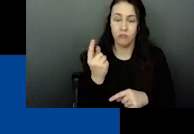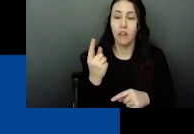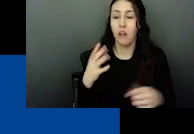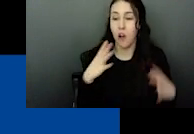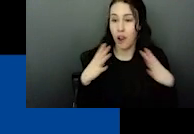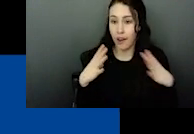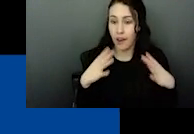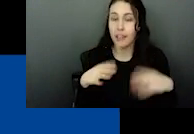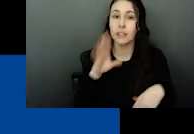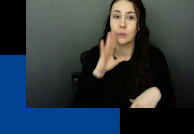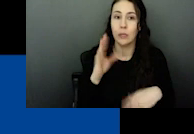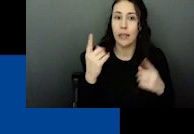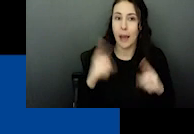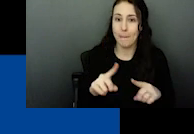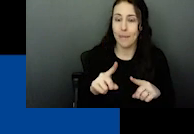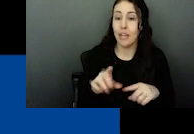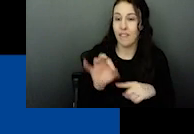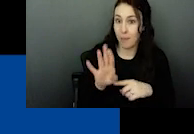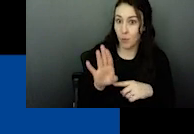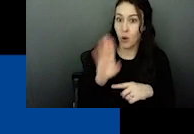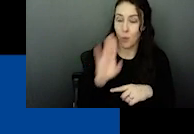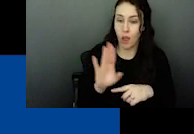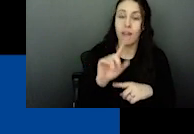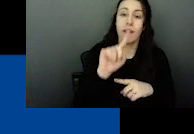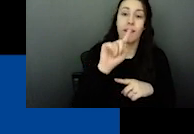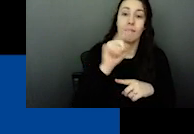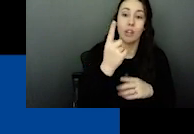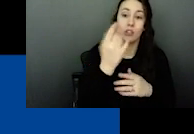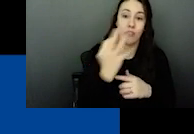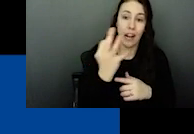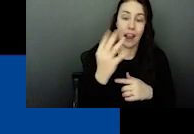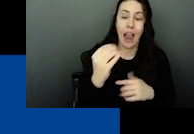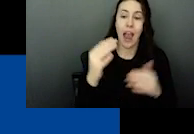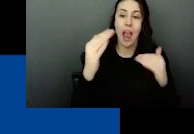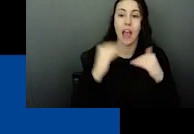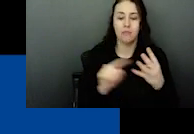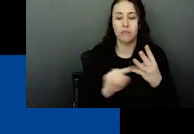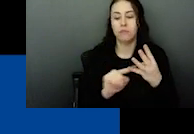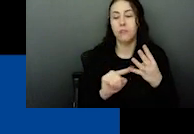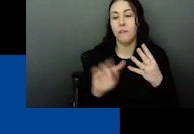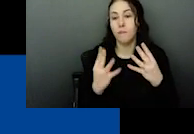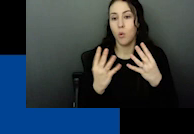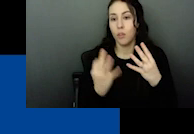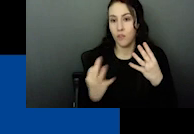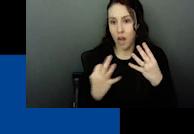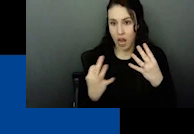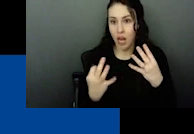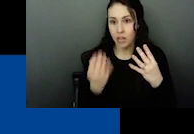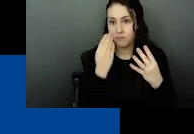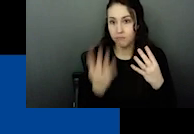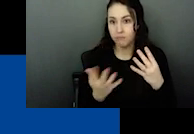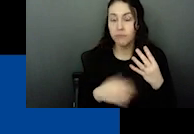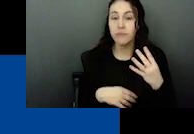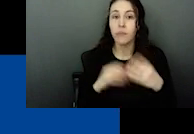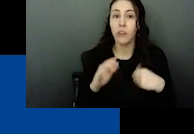on the first and the fourth Friday rather than the first and the third Friday. And so all of the shared